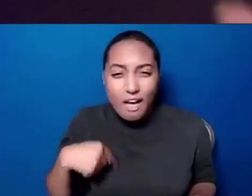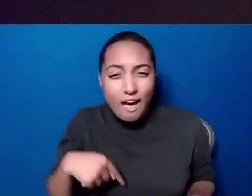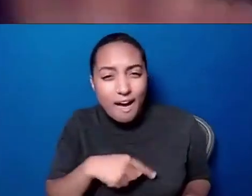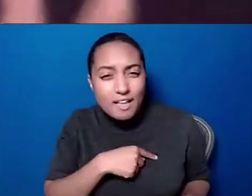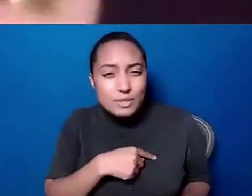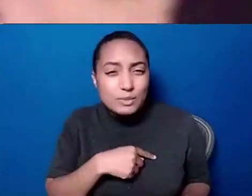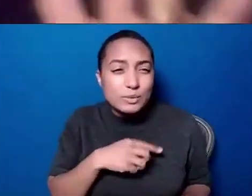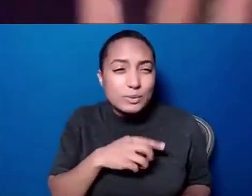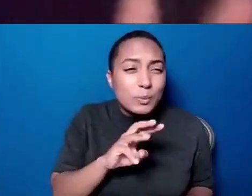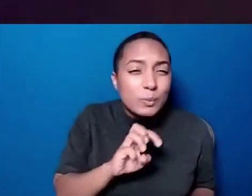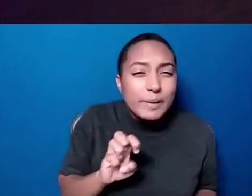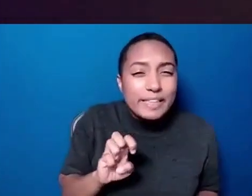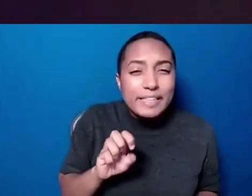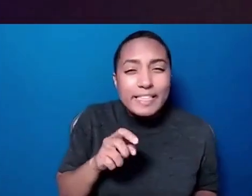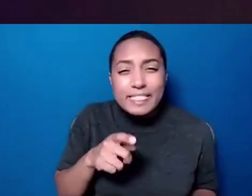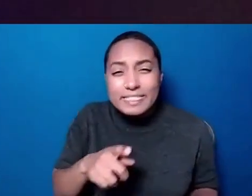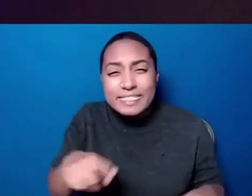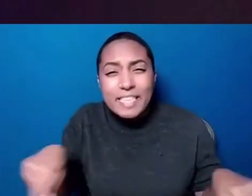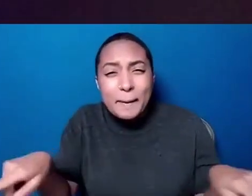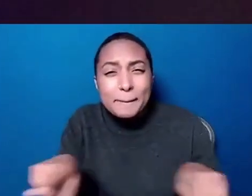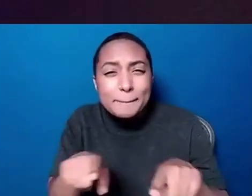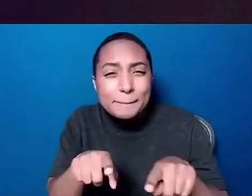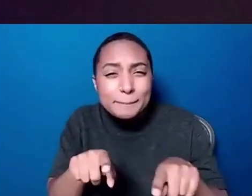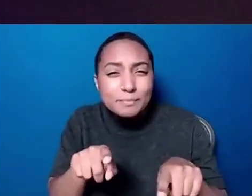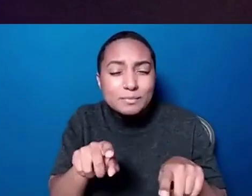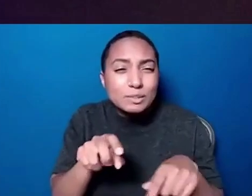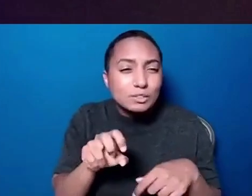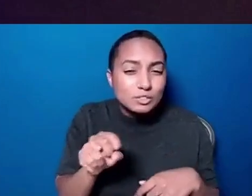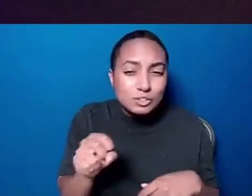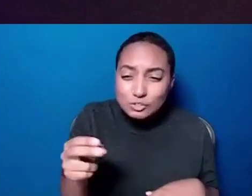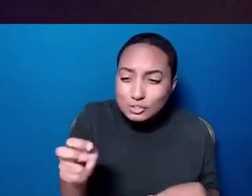hers, the his, all of the ways.